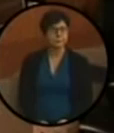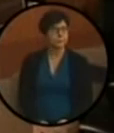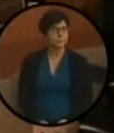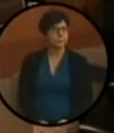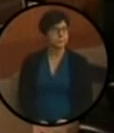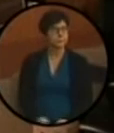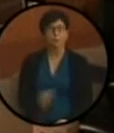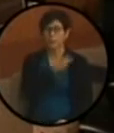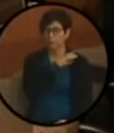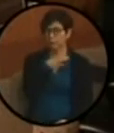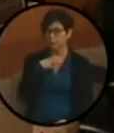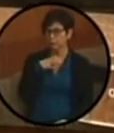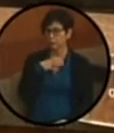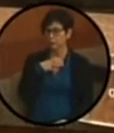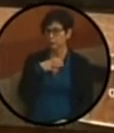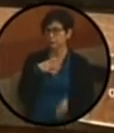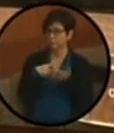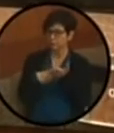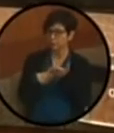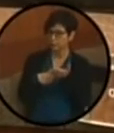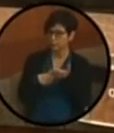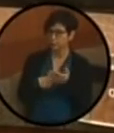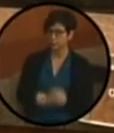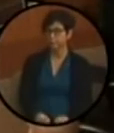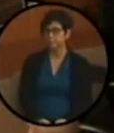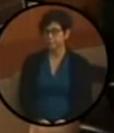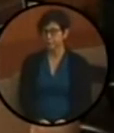else? Council discussion?